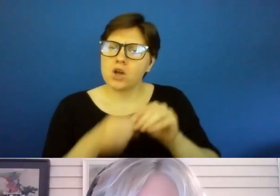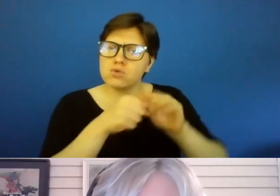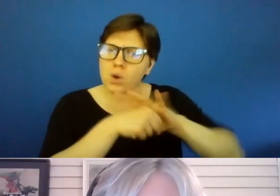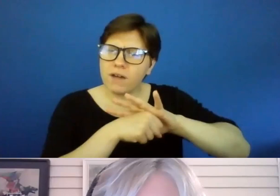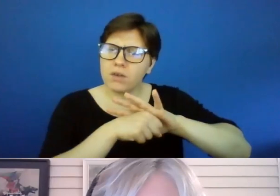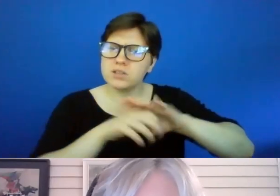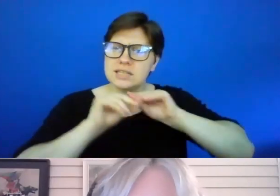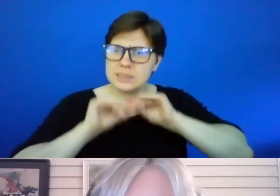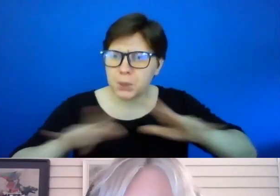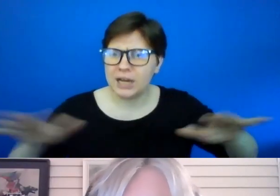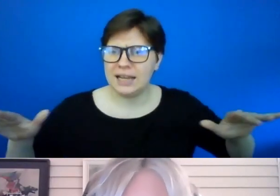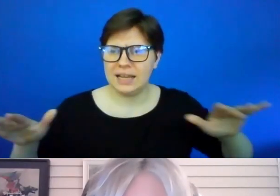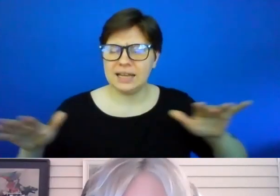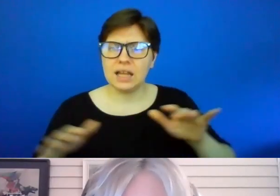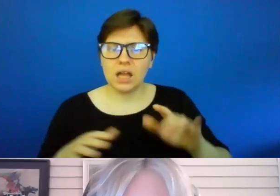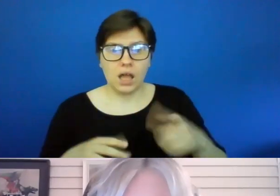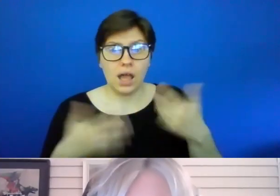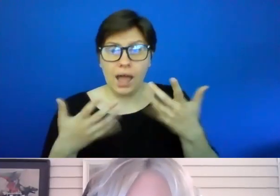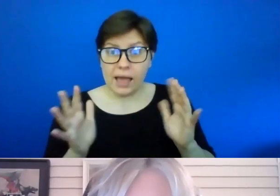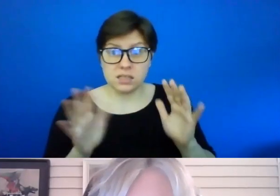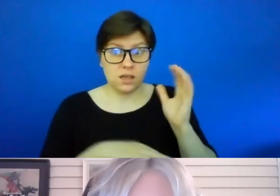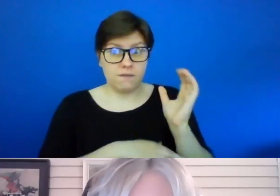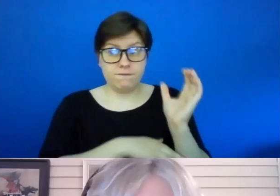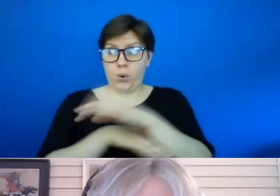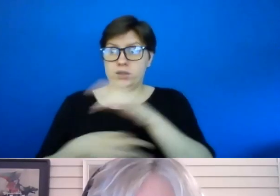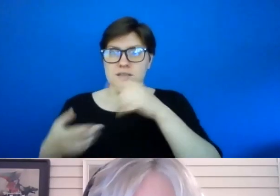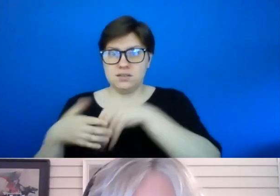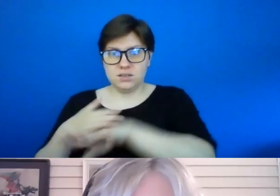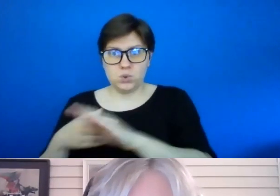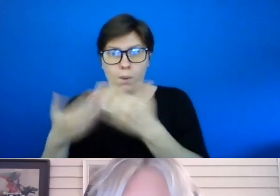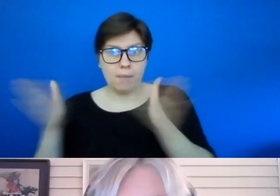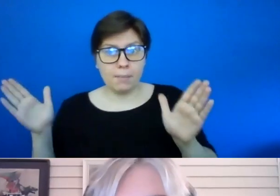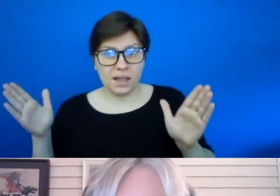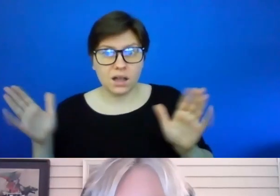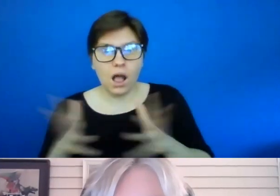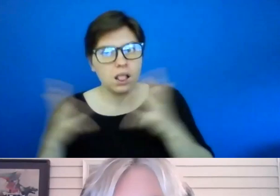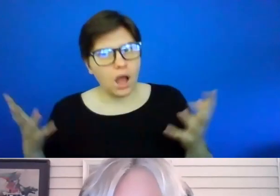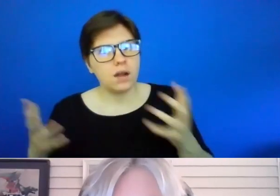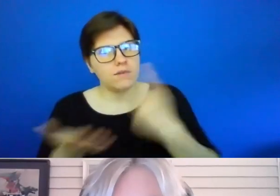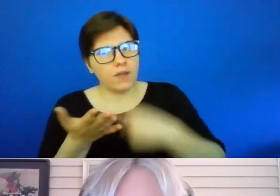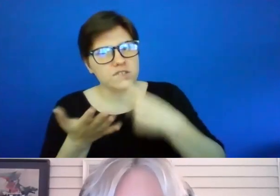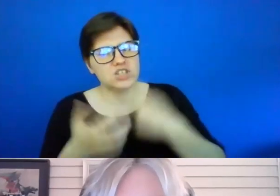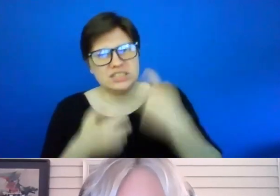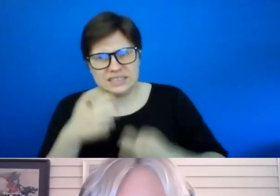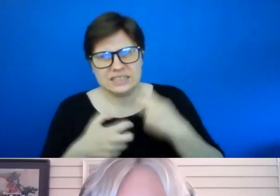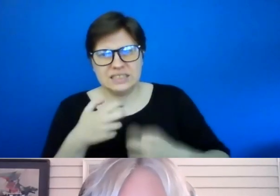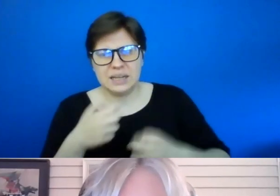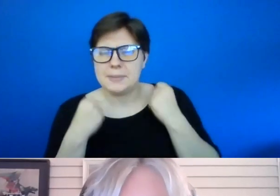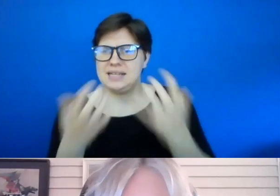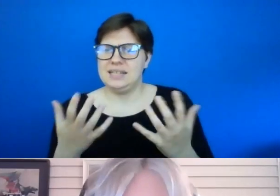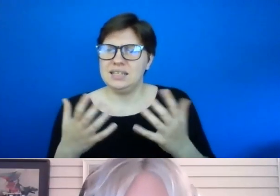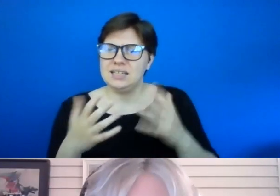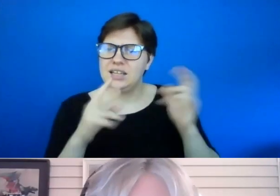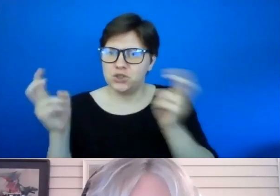coronavirus has forced into the public forum a lot of difficult conversations about a host of end-of-life medical